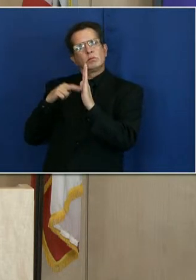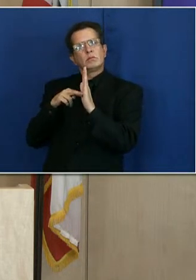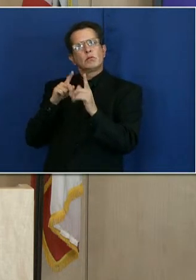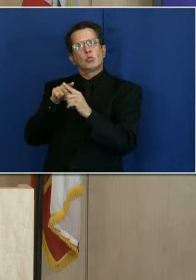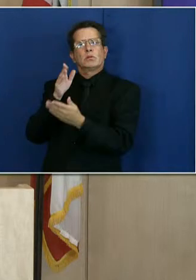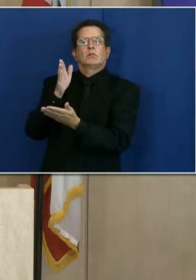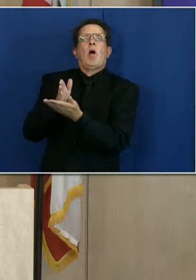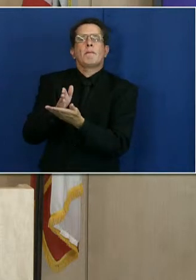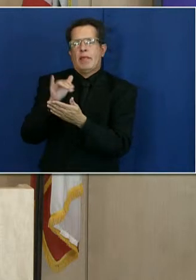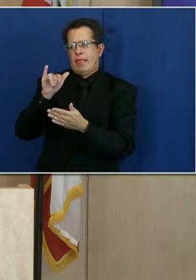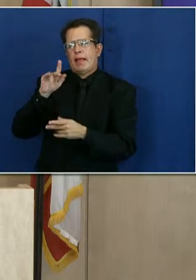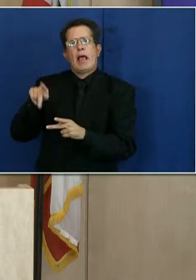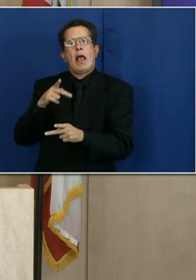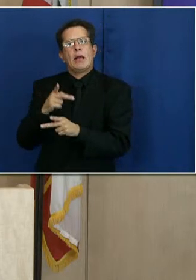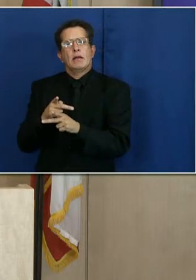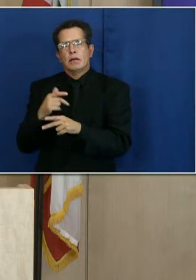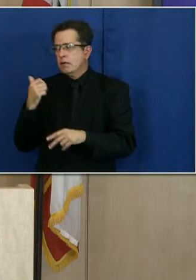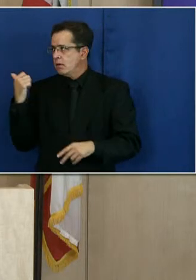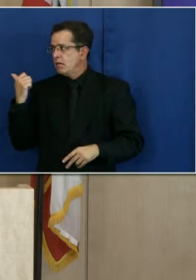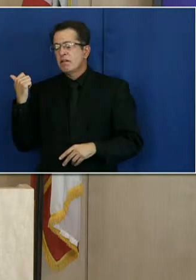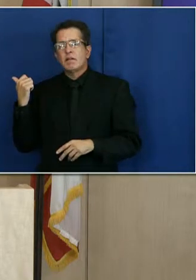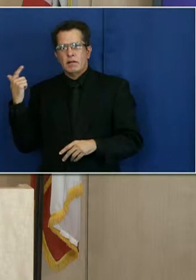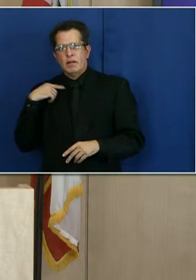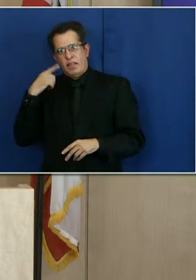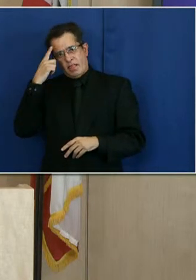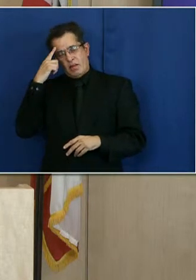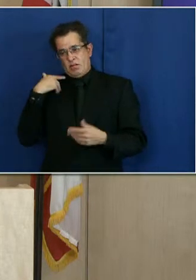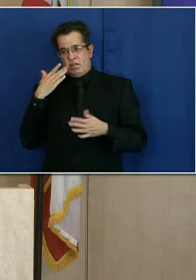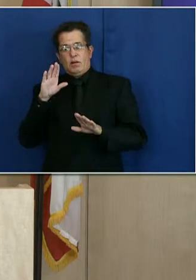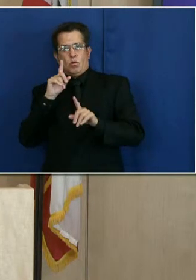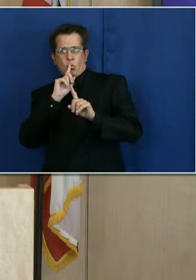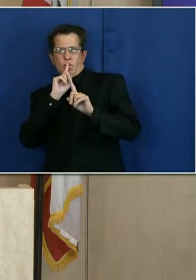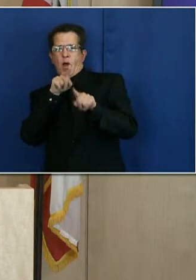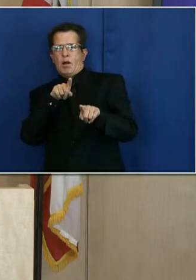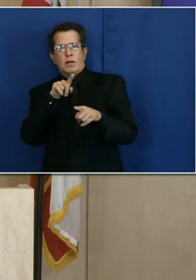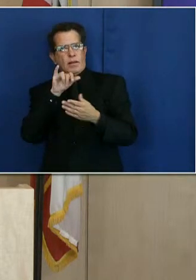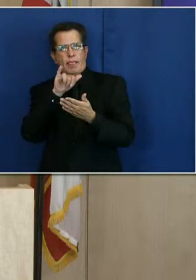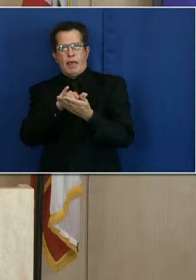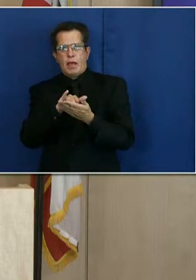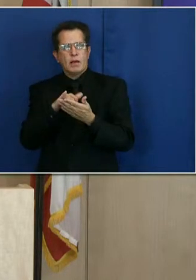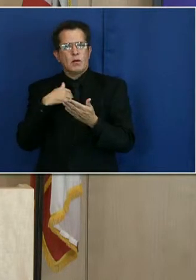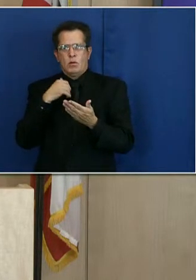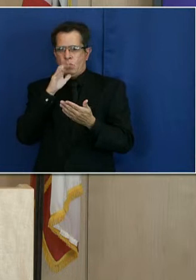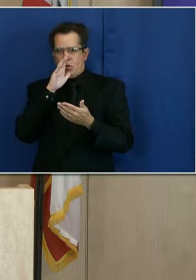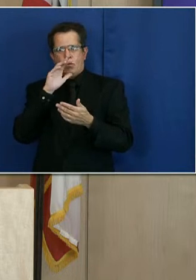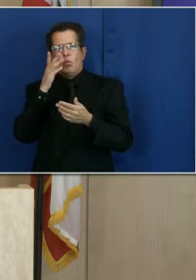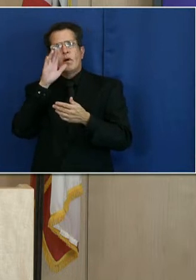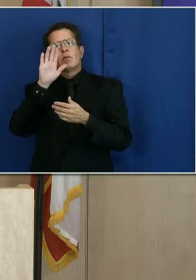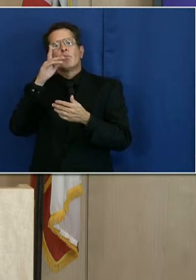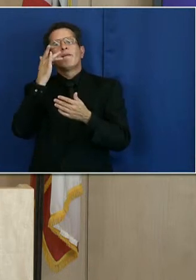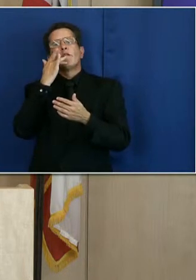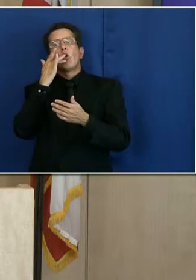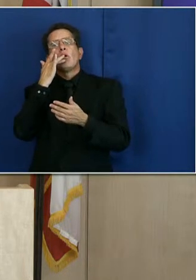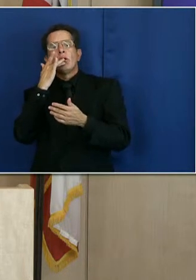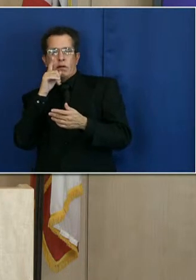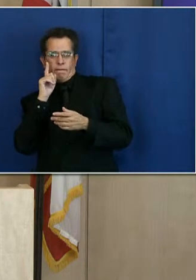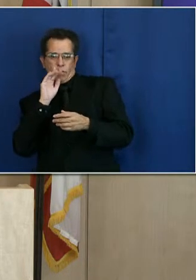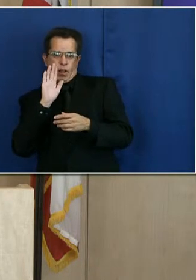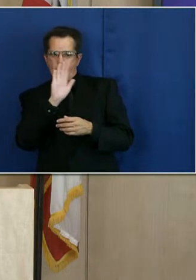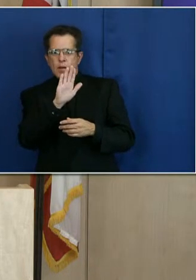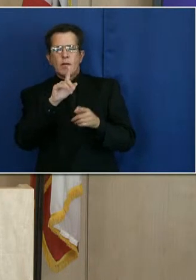think a response to that has been shared already. We're not asking for preferential treatment, but we're asking